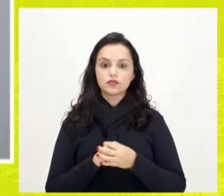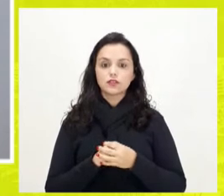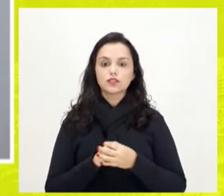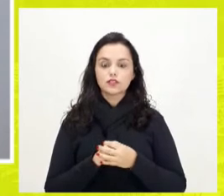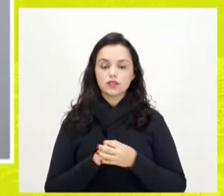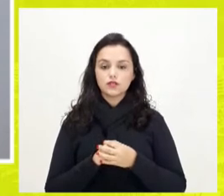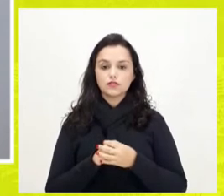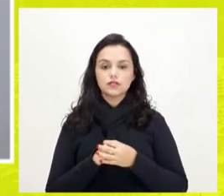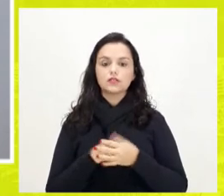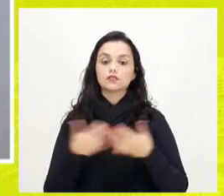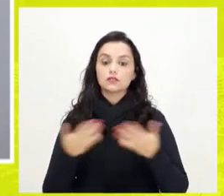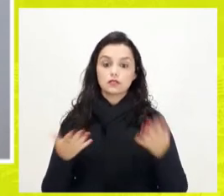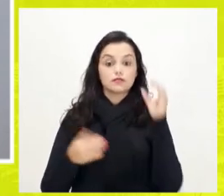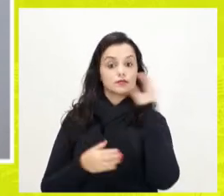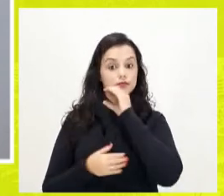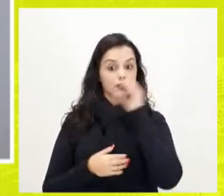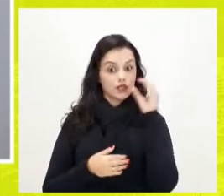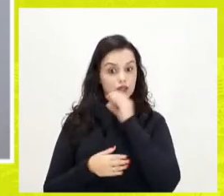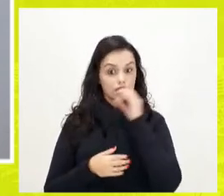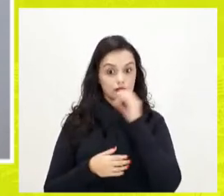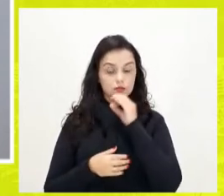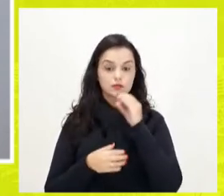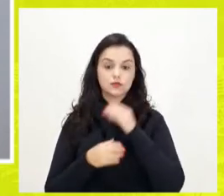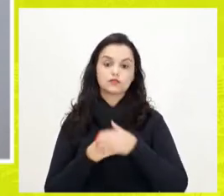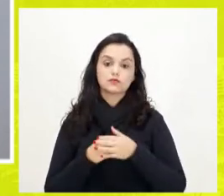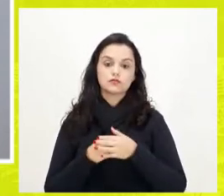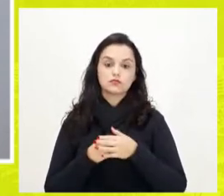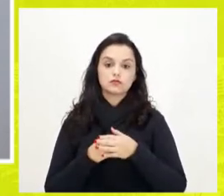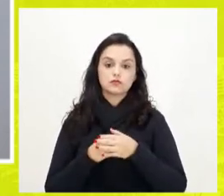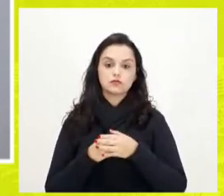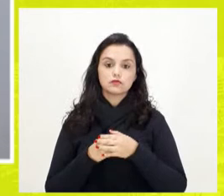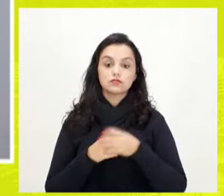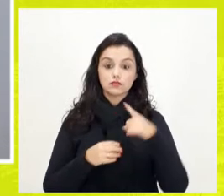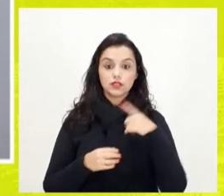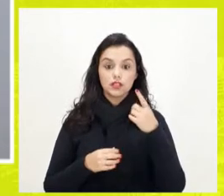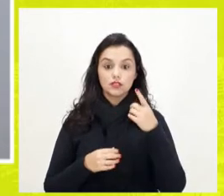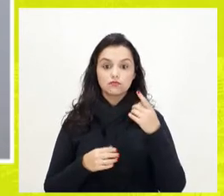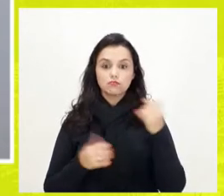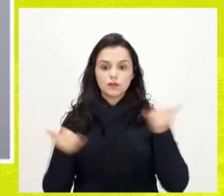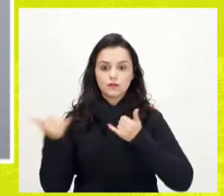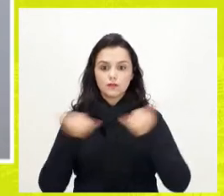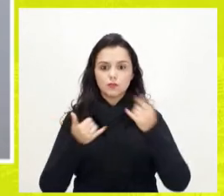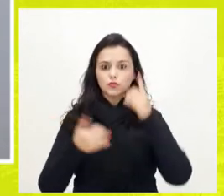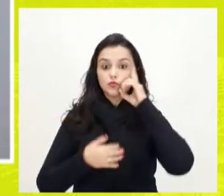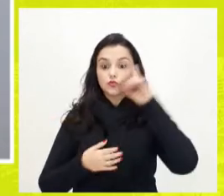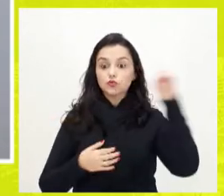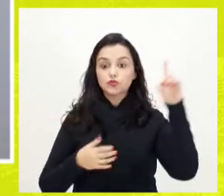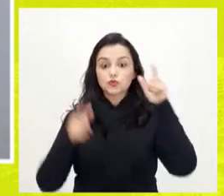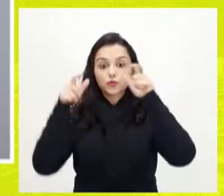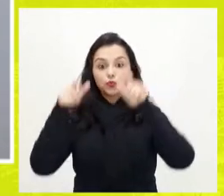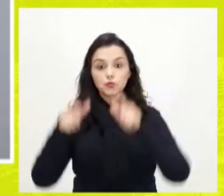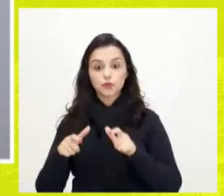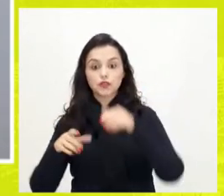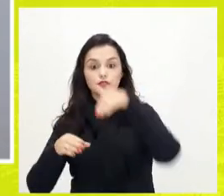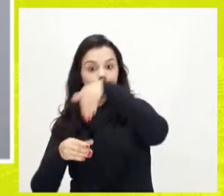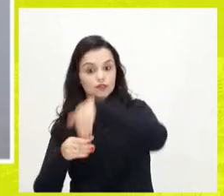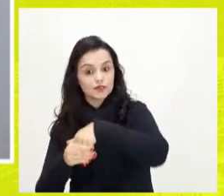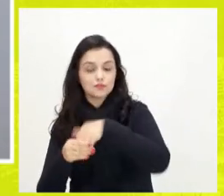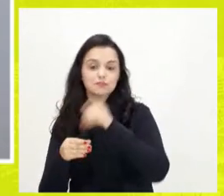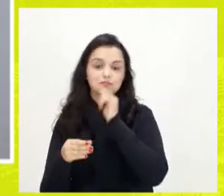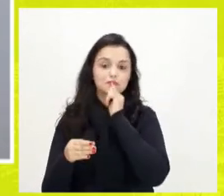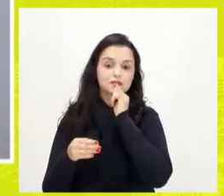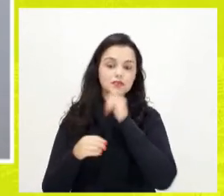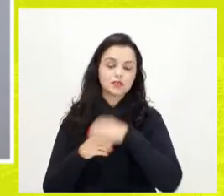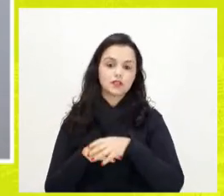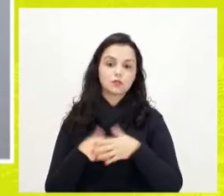structures or platforms to disseminate very very fast information on